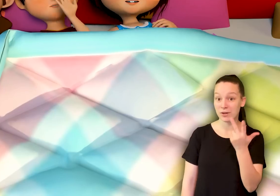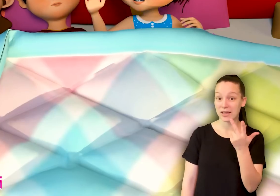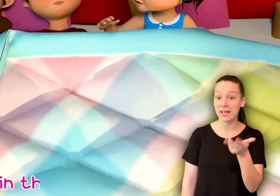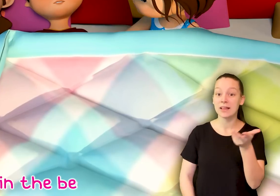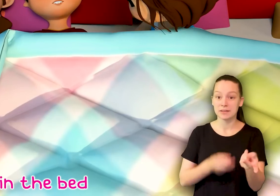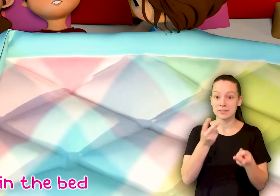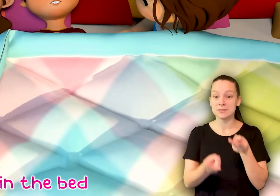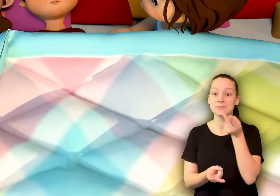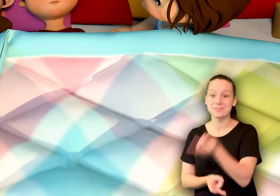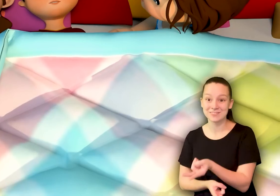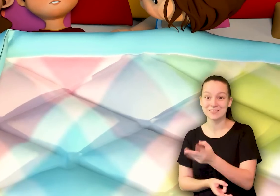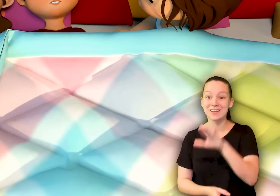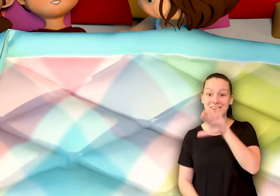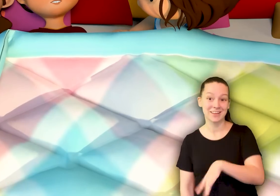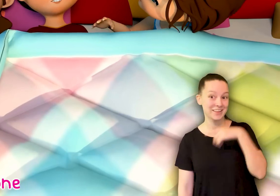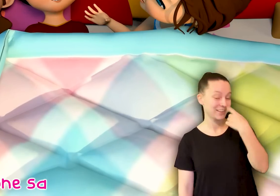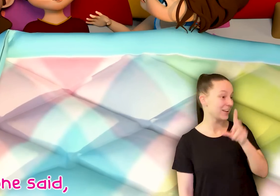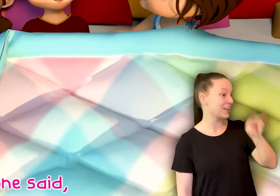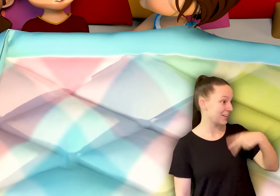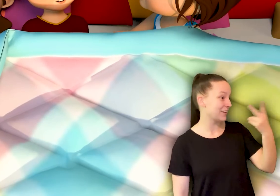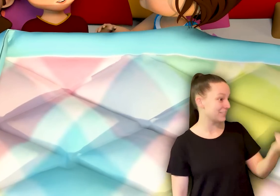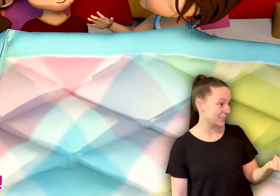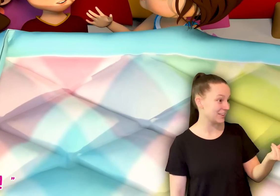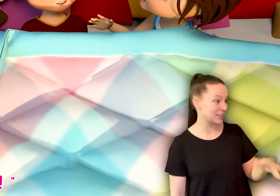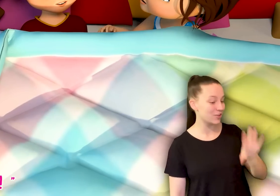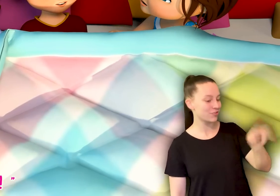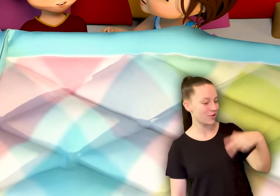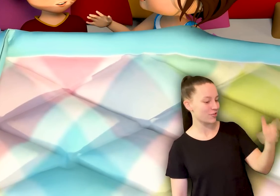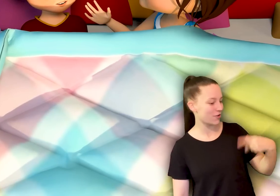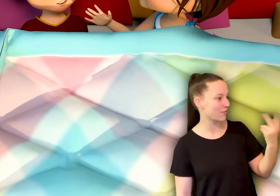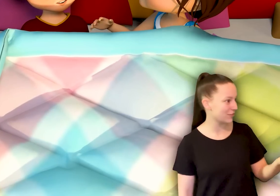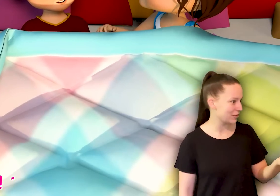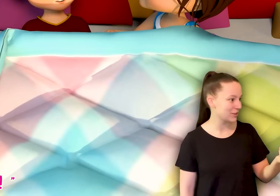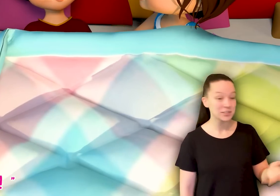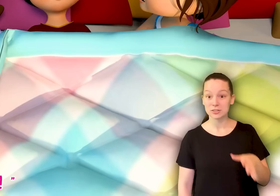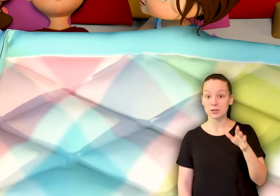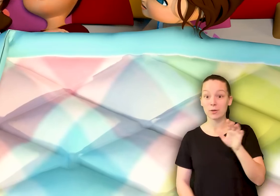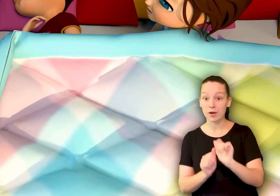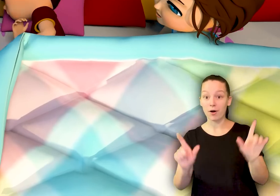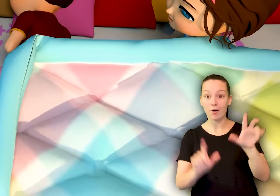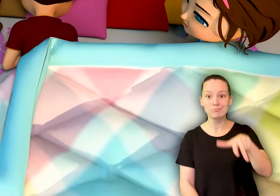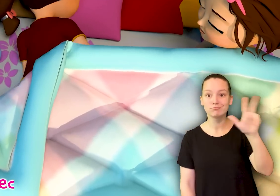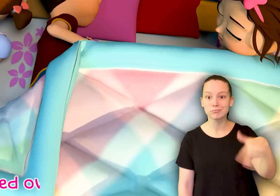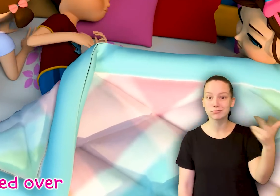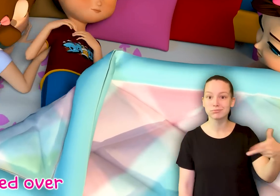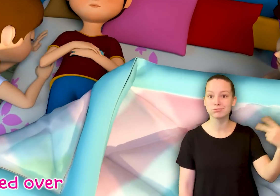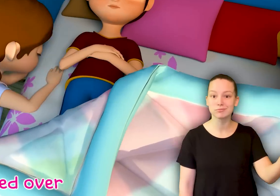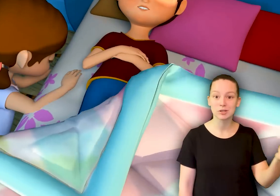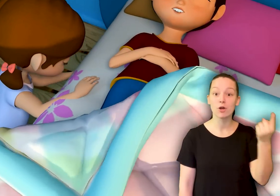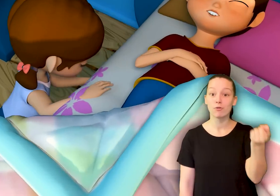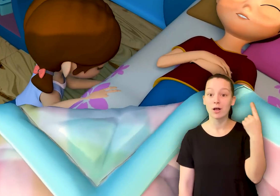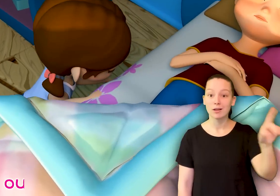there were three in the bed and the little one said roll over roll over so they all rolled